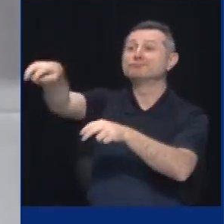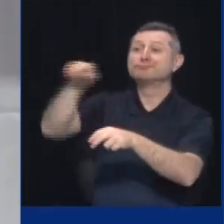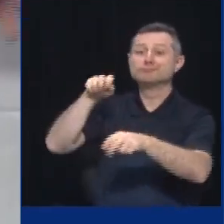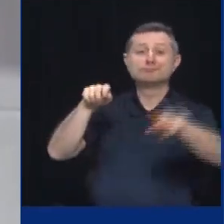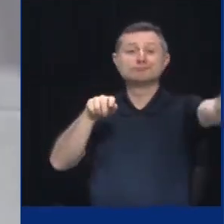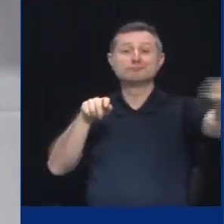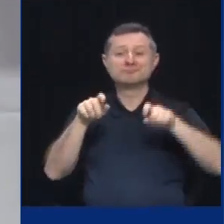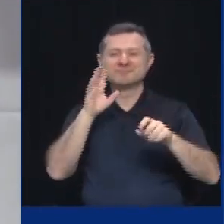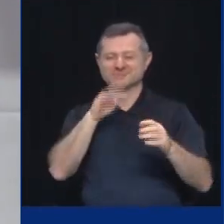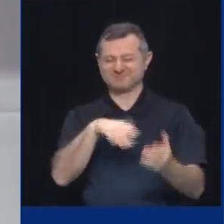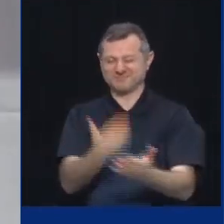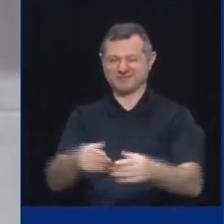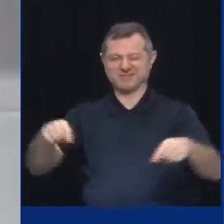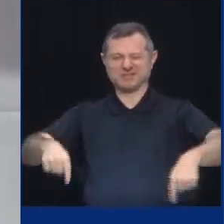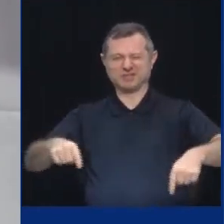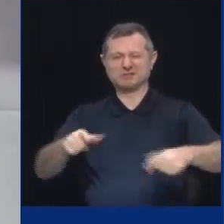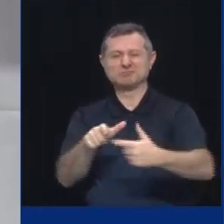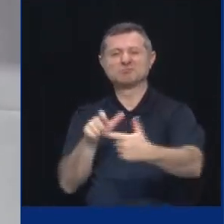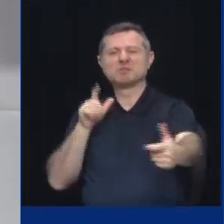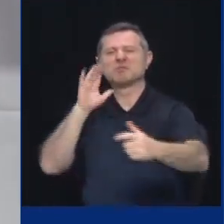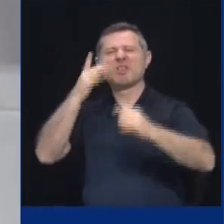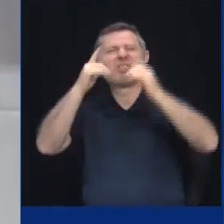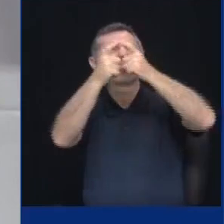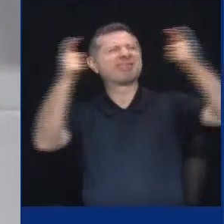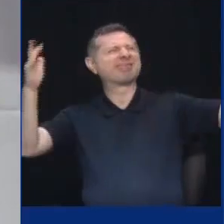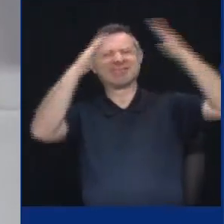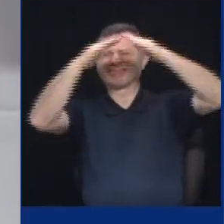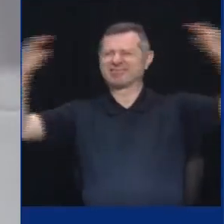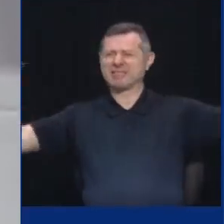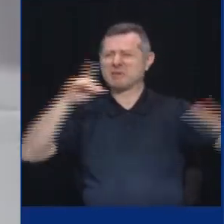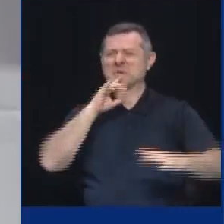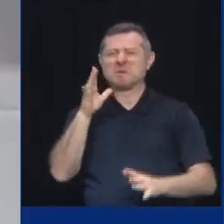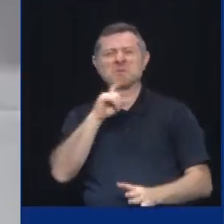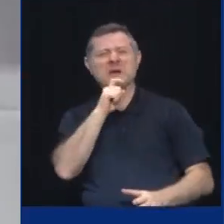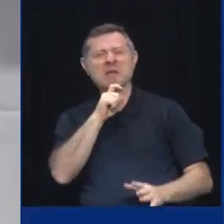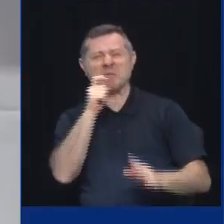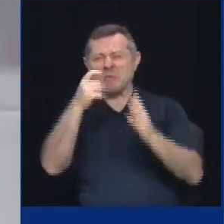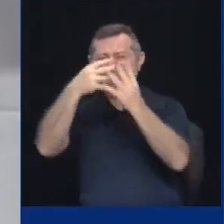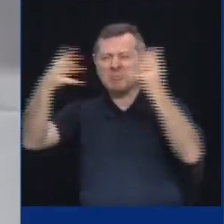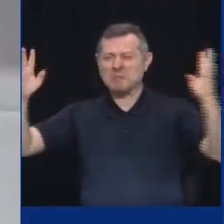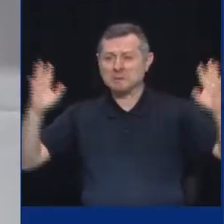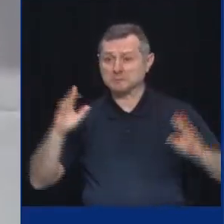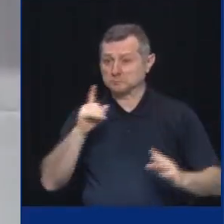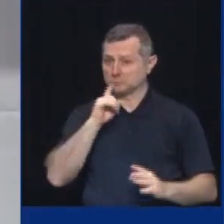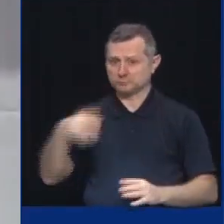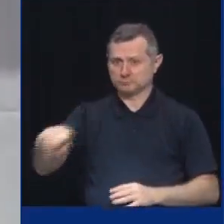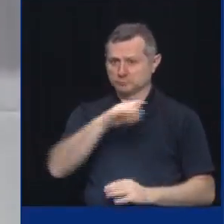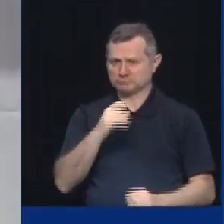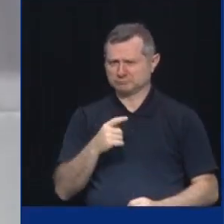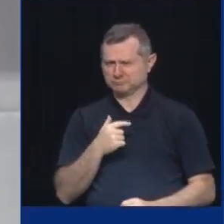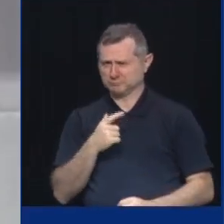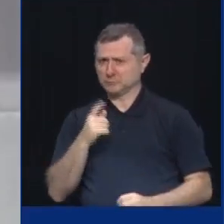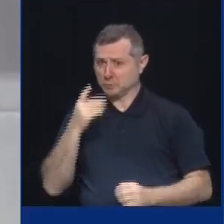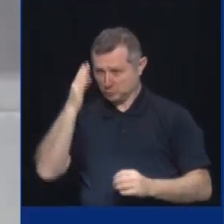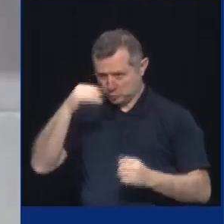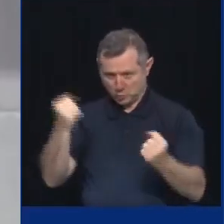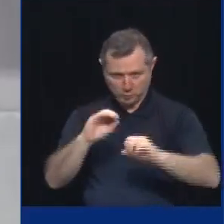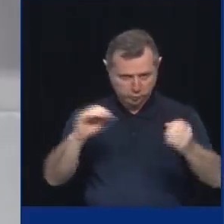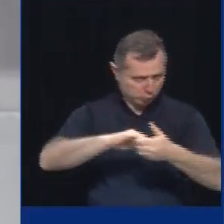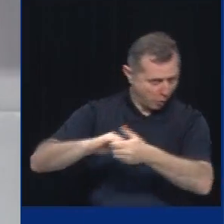shed. That's what it was. It was a metal shed. I know none of you got your car towed. That's okay. It was a